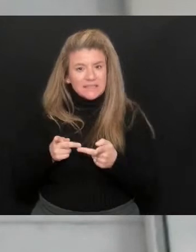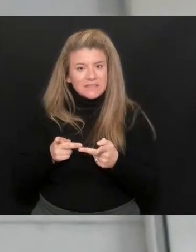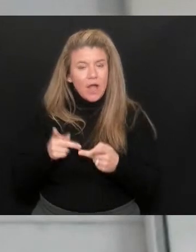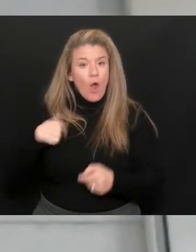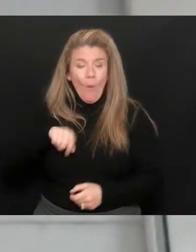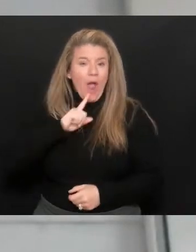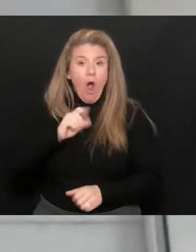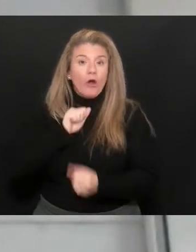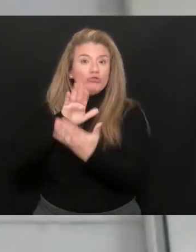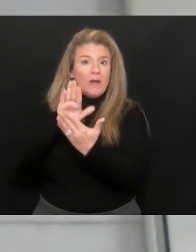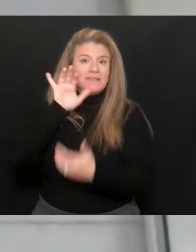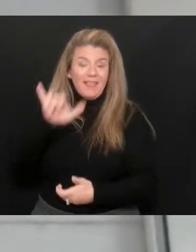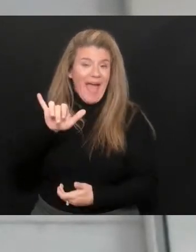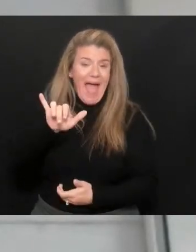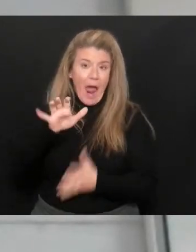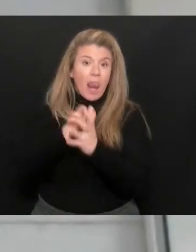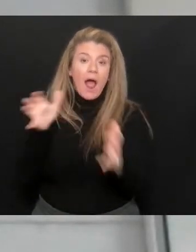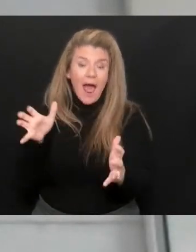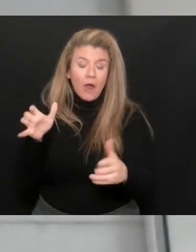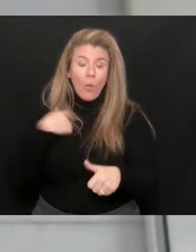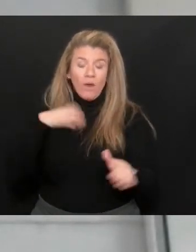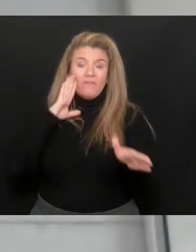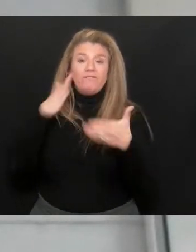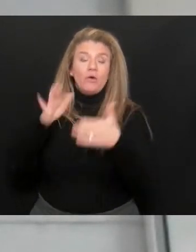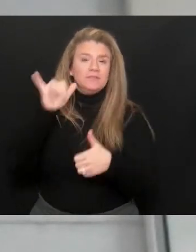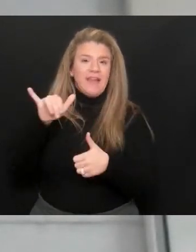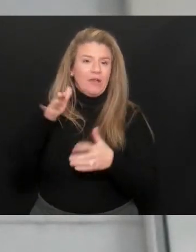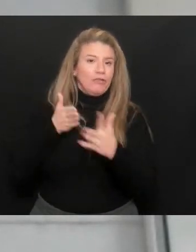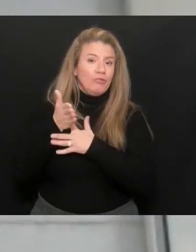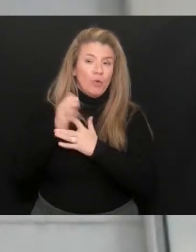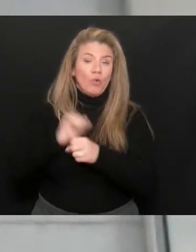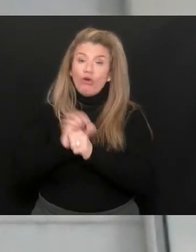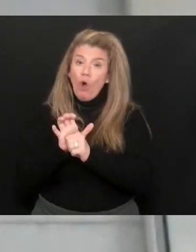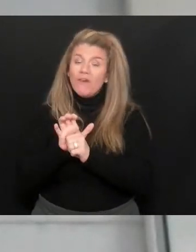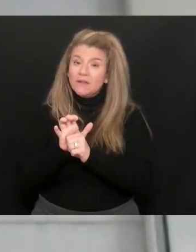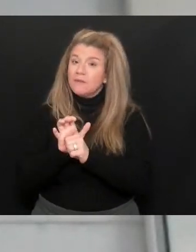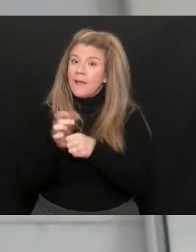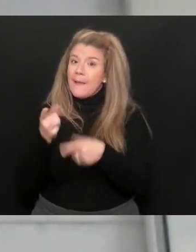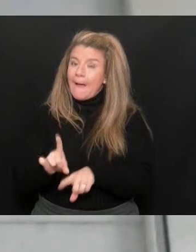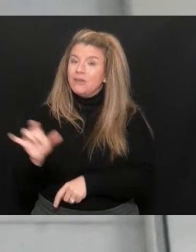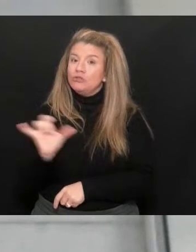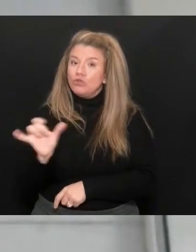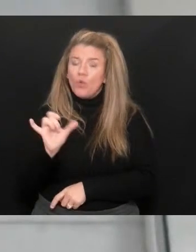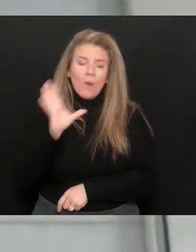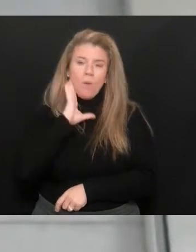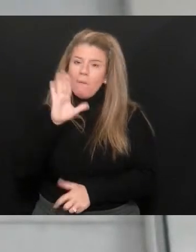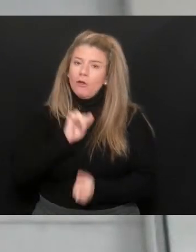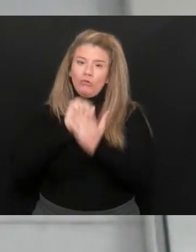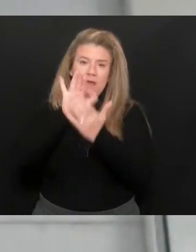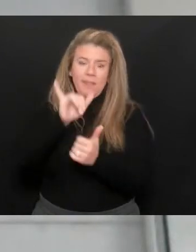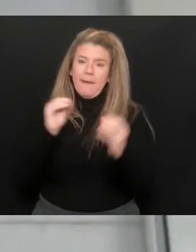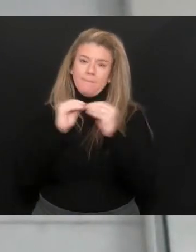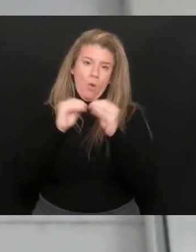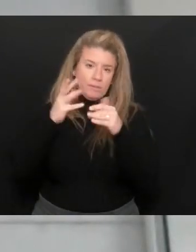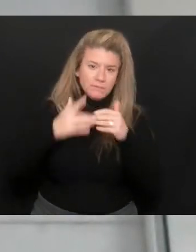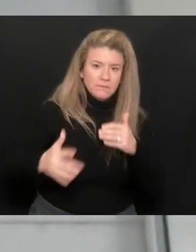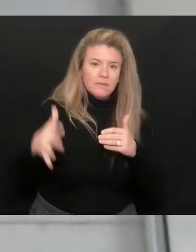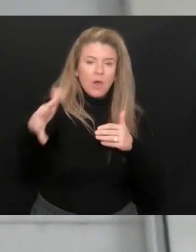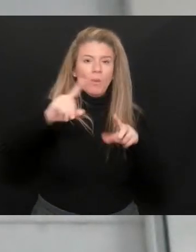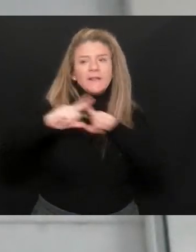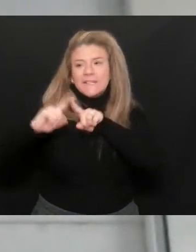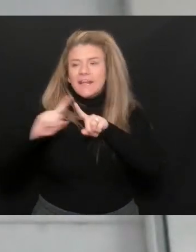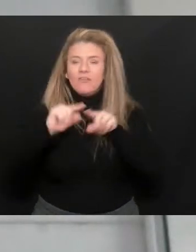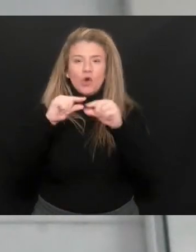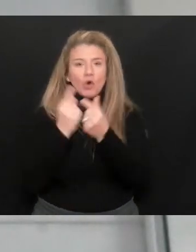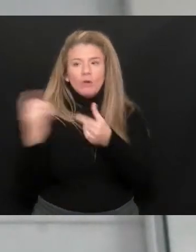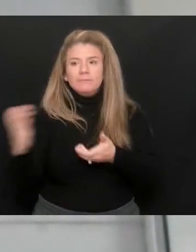are addressing that heavily, and we've been focused on that even throughout the COVID-19 pandemic. So we'll be addressing that along with multiple, entities